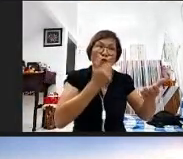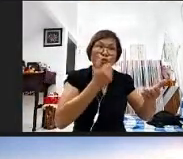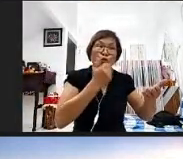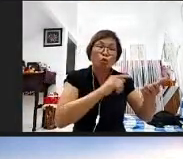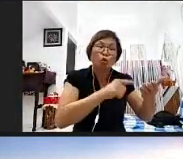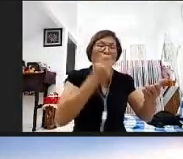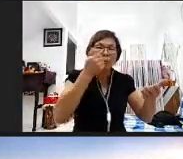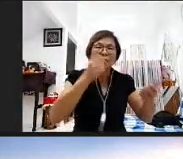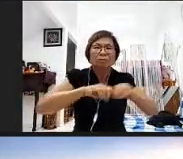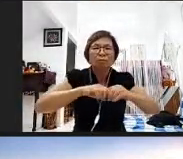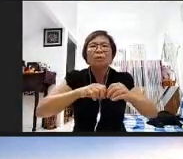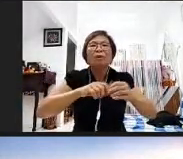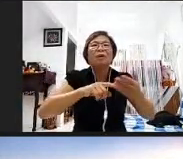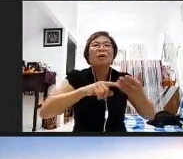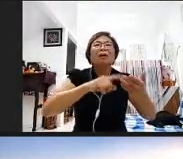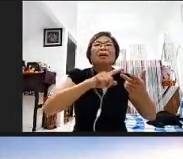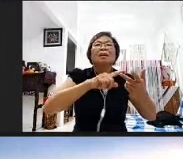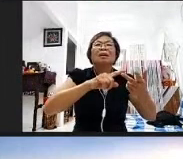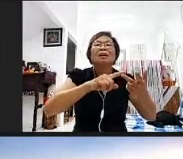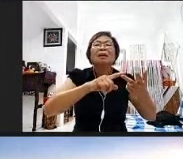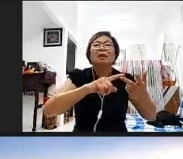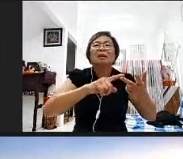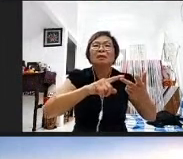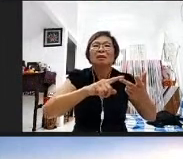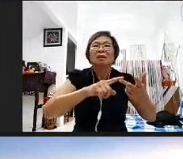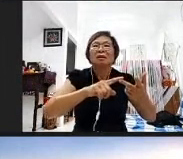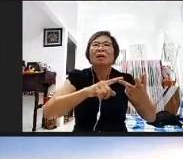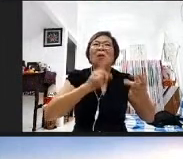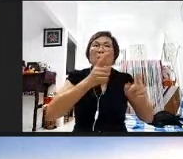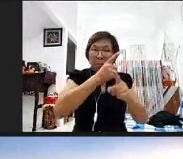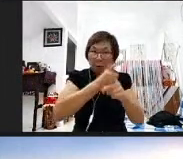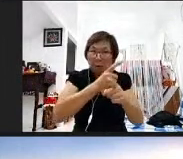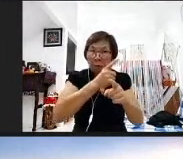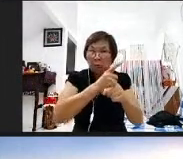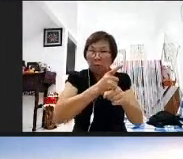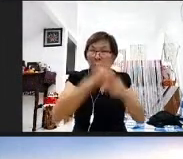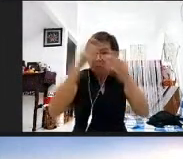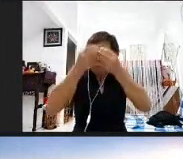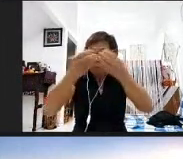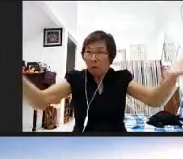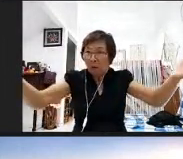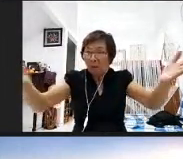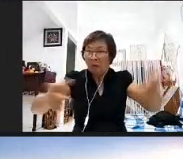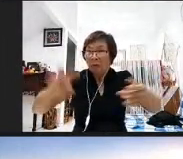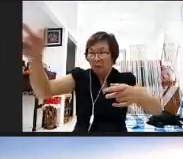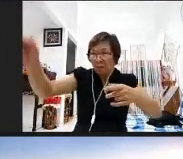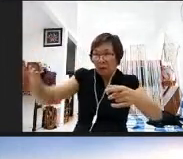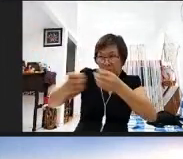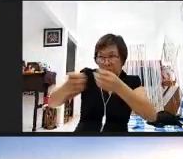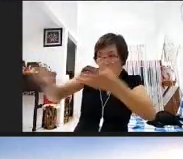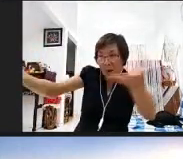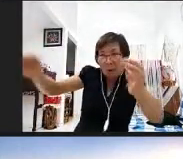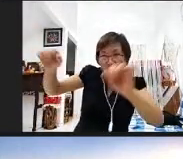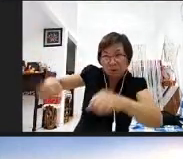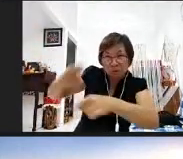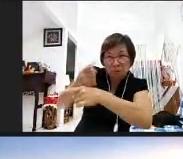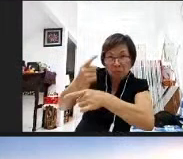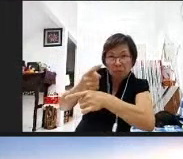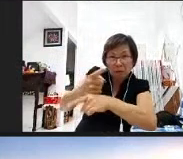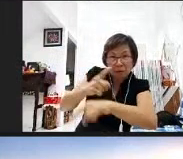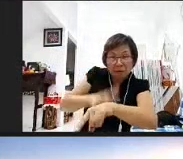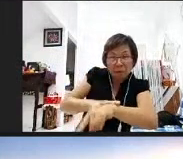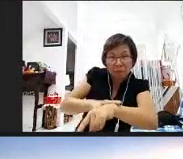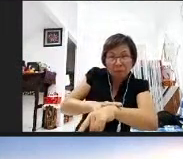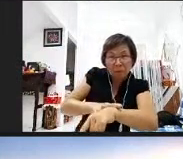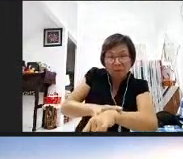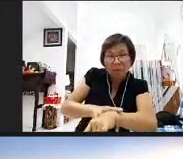third thing we need to consider is it appropriate to share? Is this the right person to share with? Is it the right time? Is this